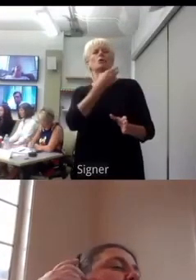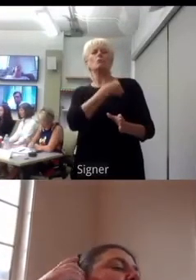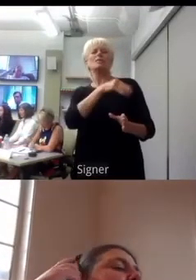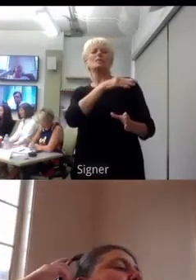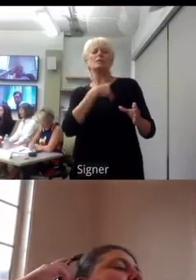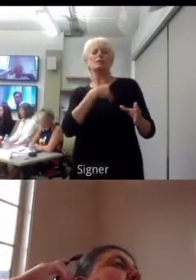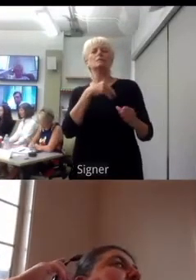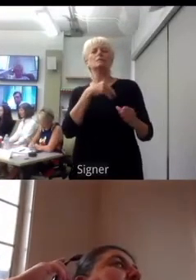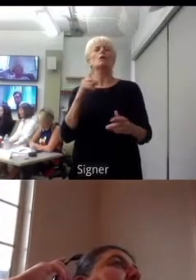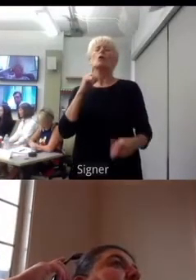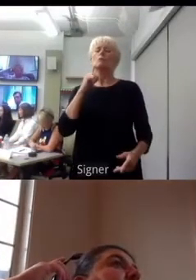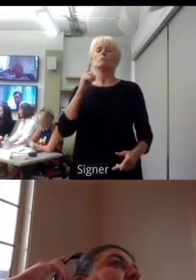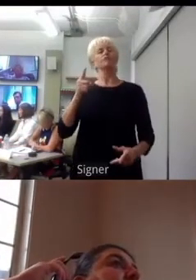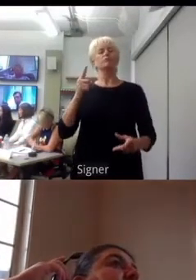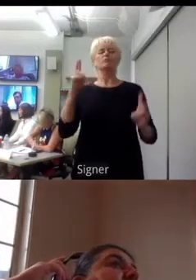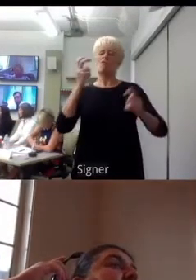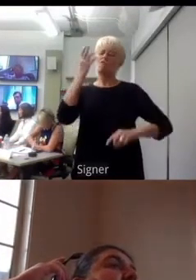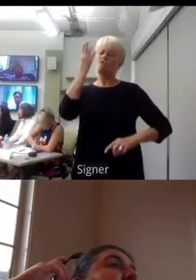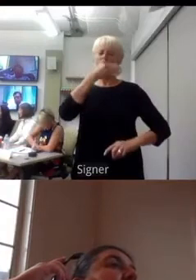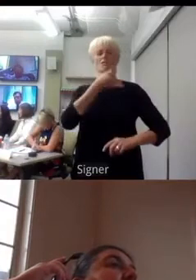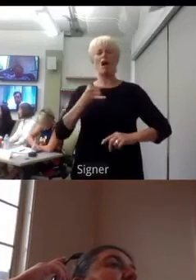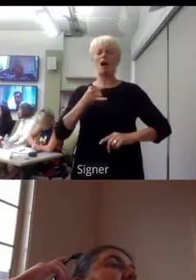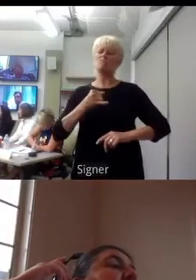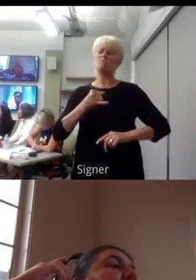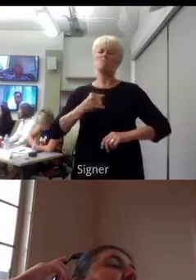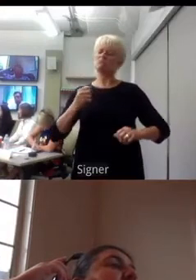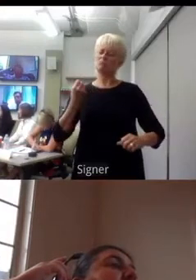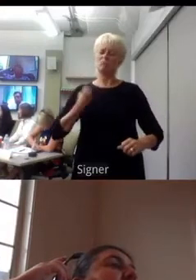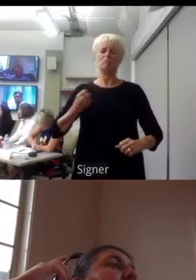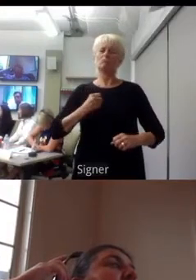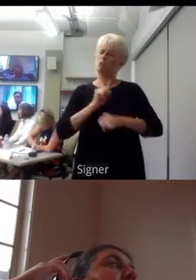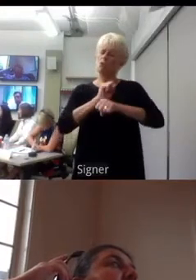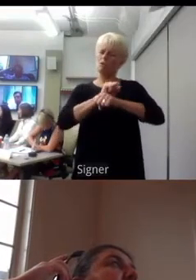So Thea, thank you for joining us this morning.